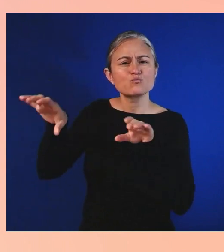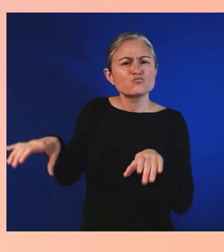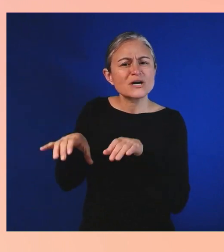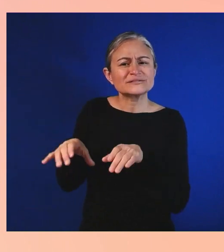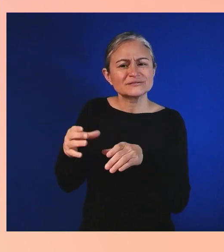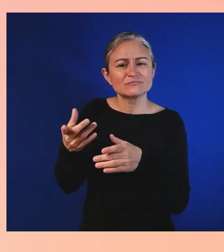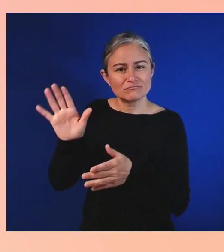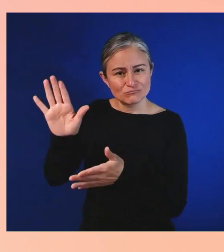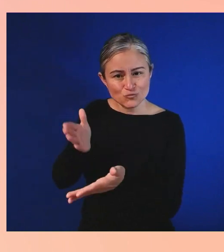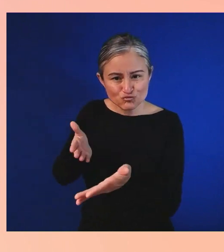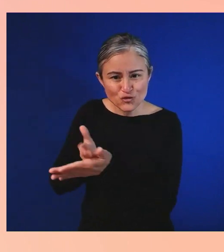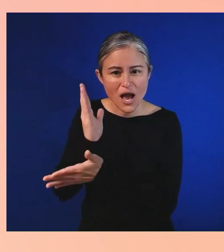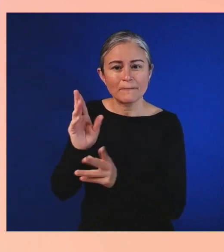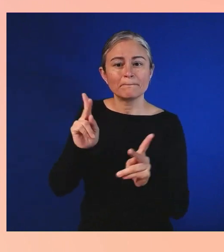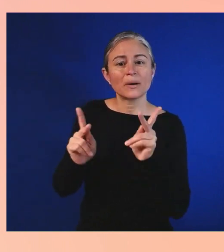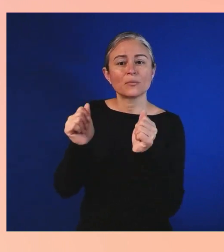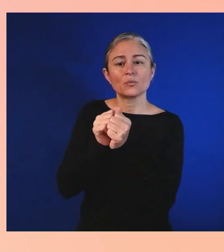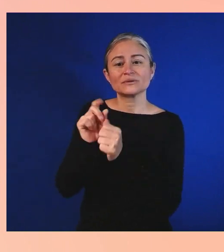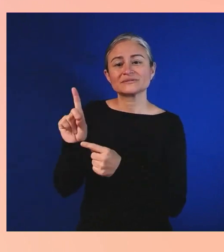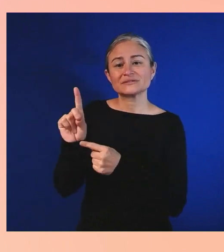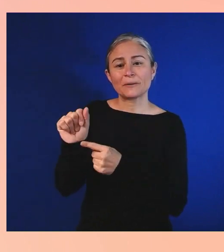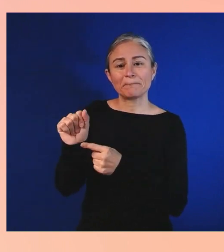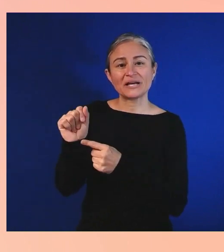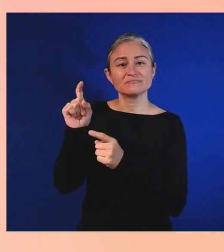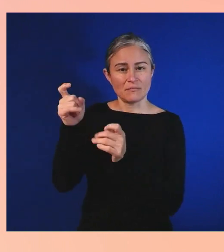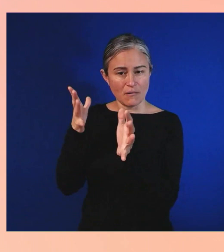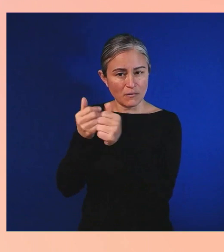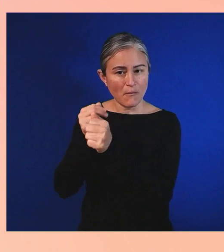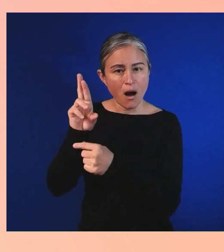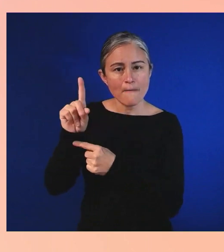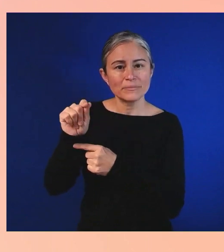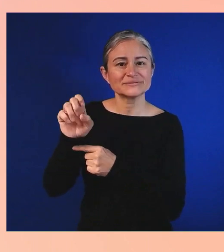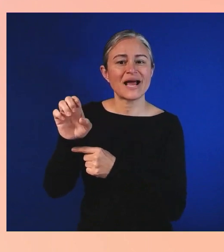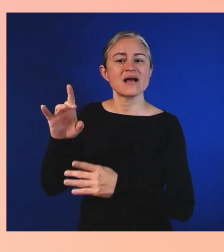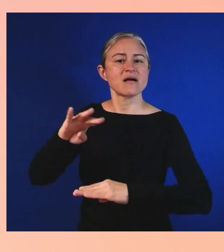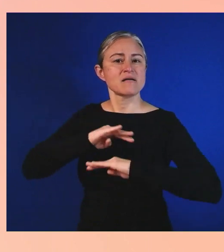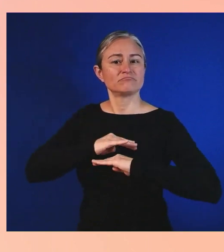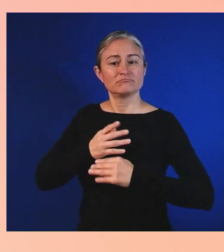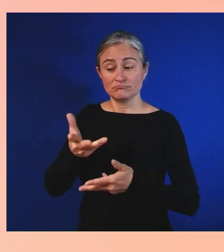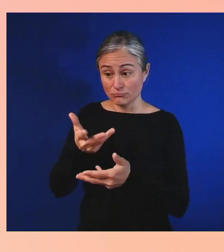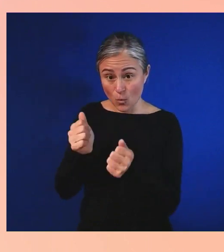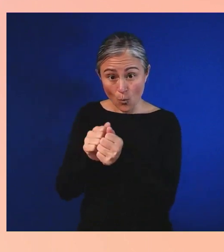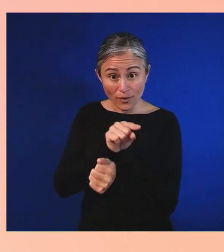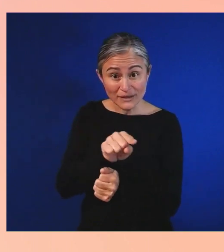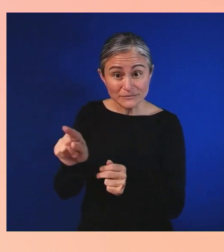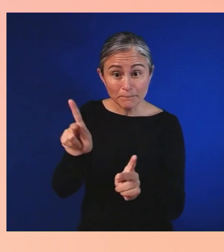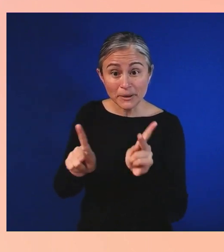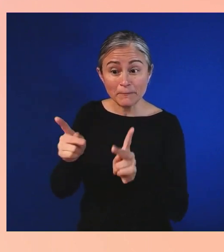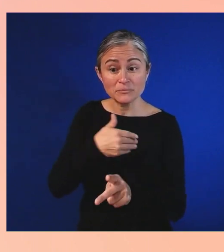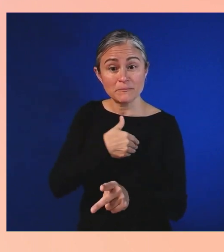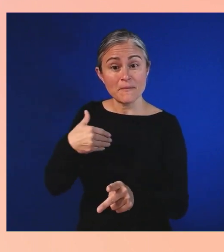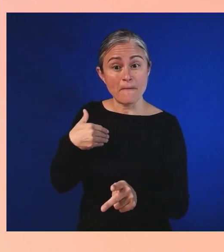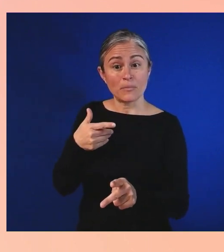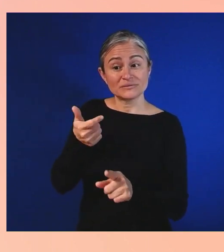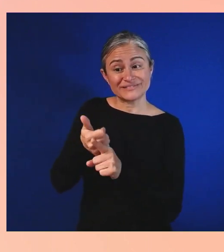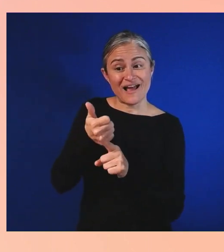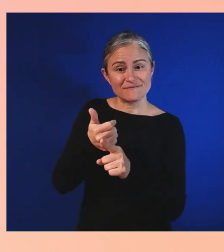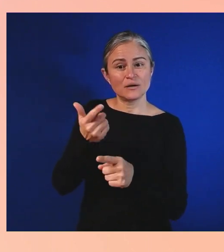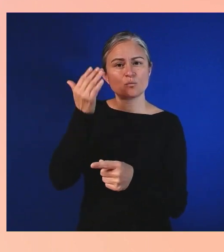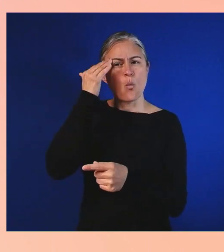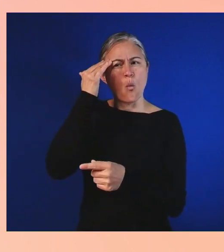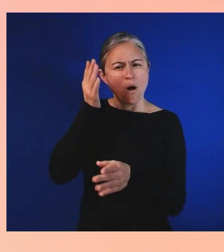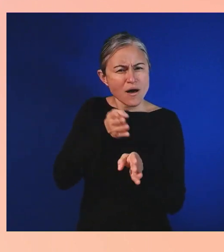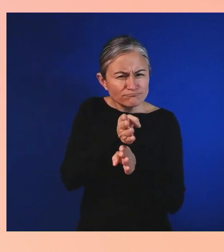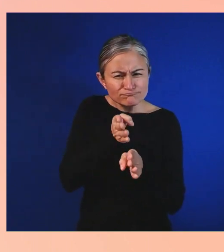members in these different policy levels to ensure the advancement on disability rights